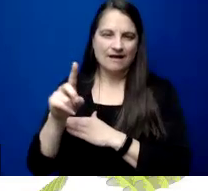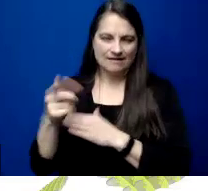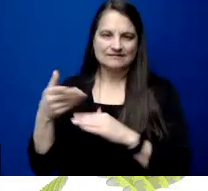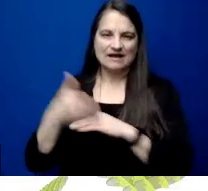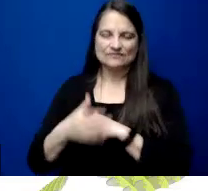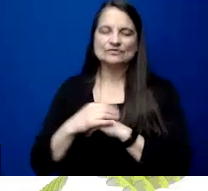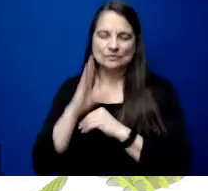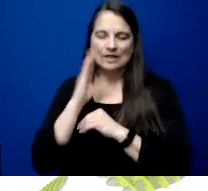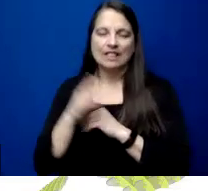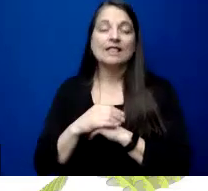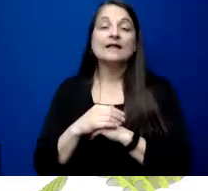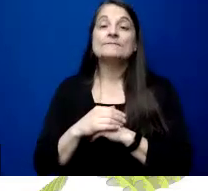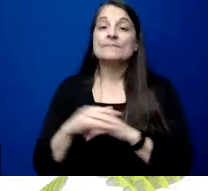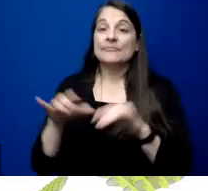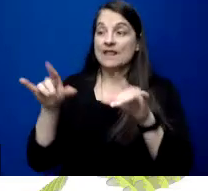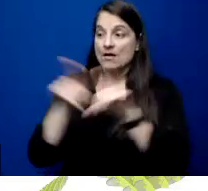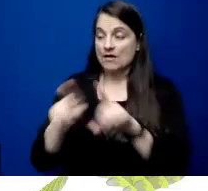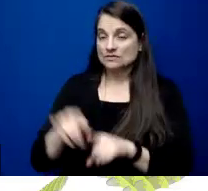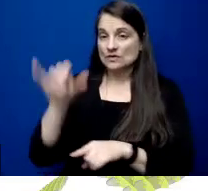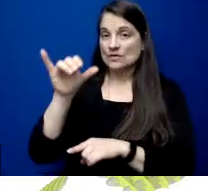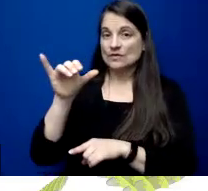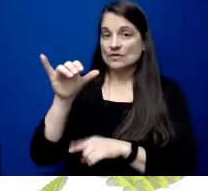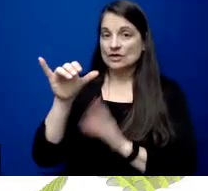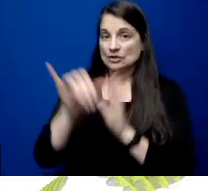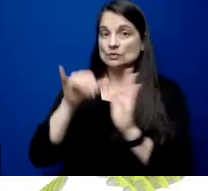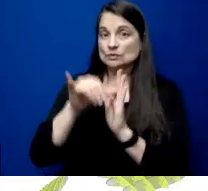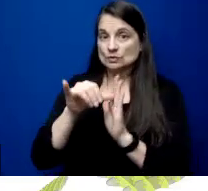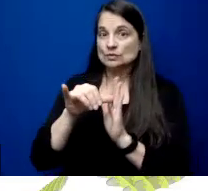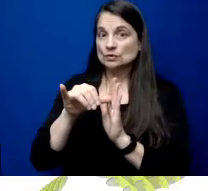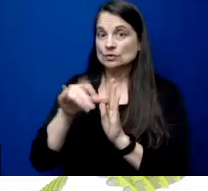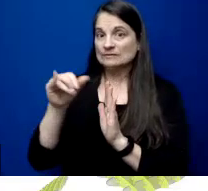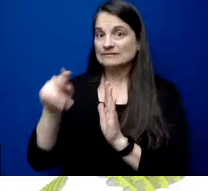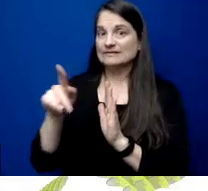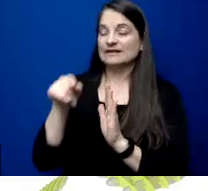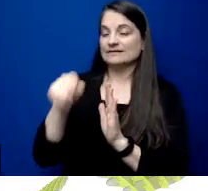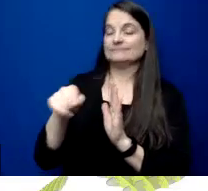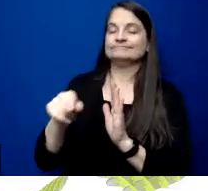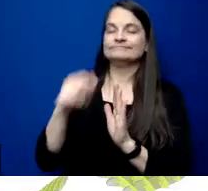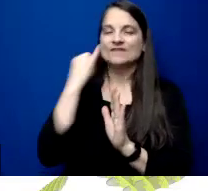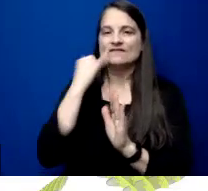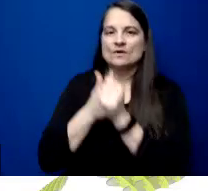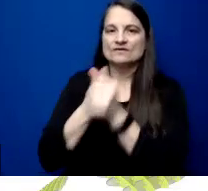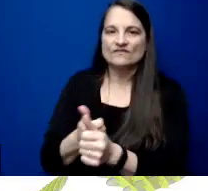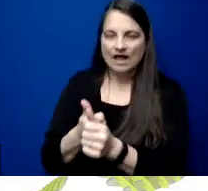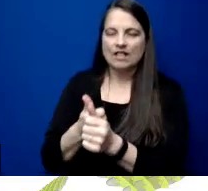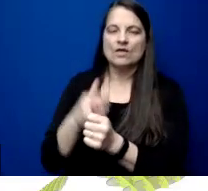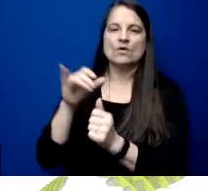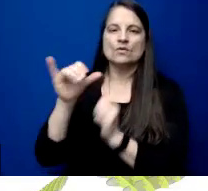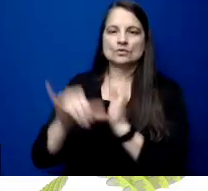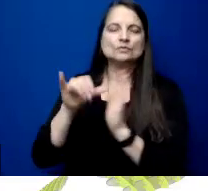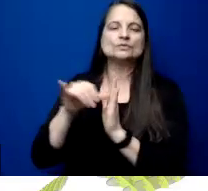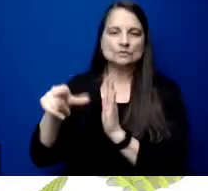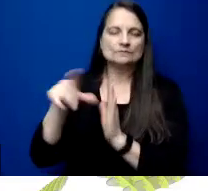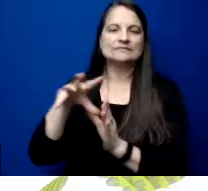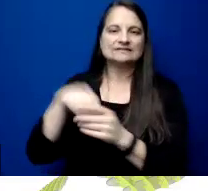also dropped the YouTube that it's going to go on to in the comments as well. So if you're interested in following us on YouTube, it is